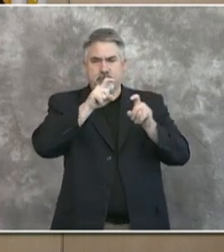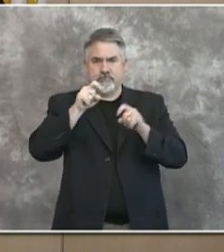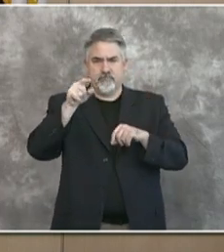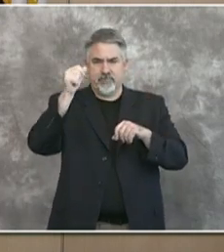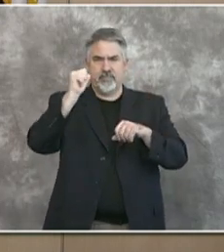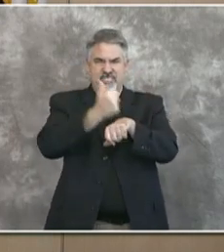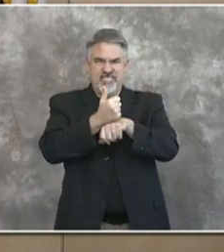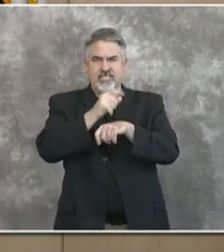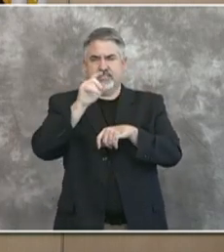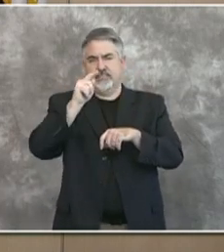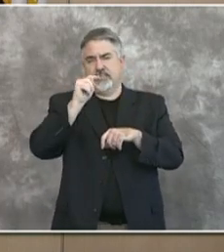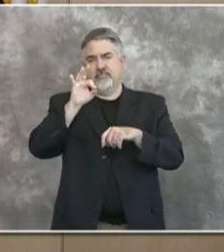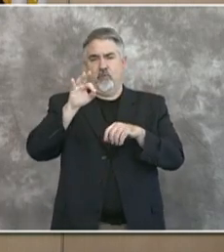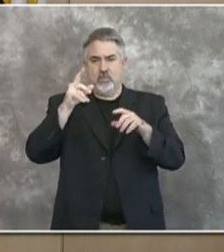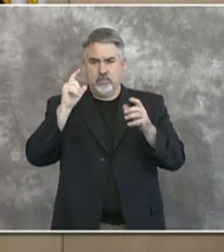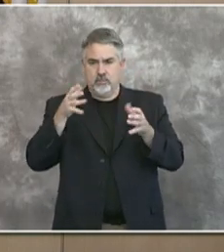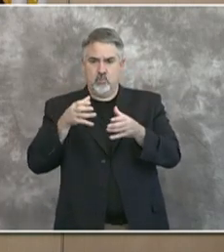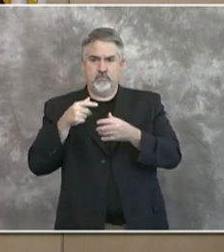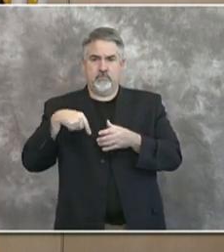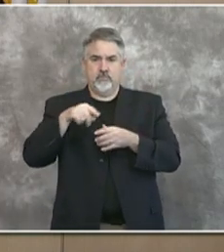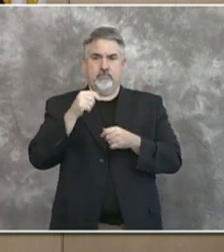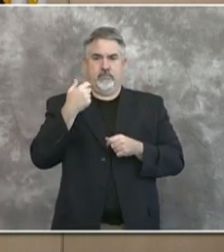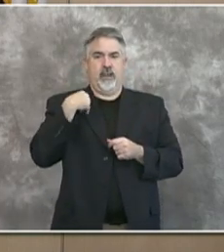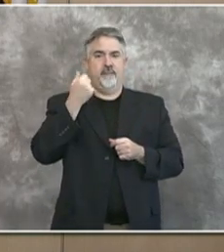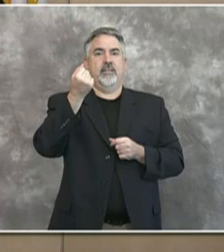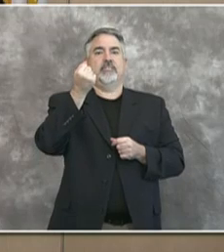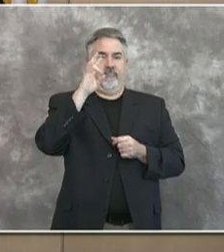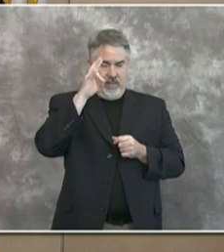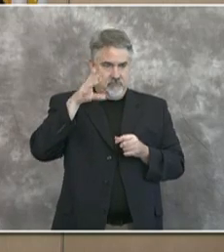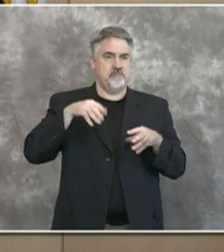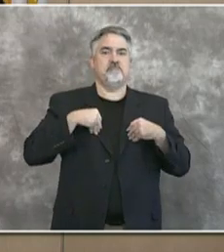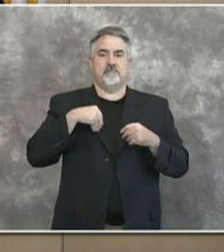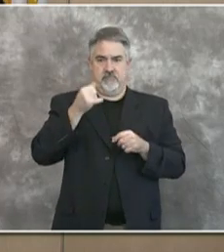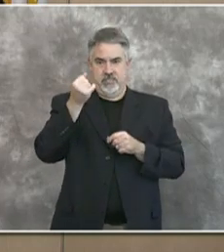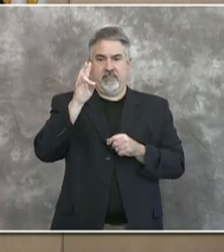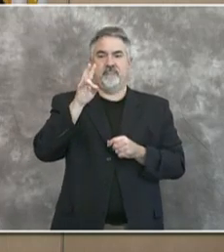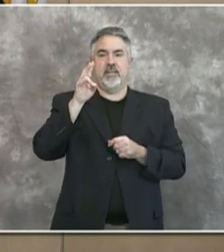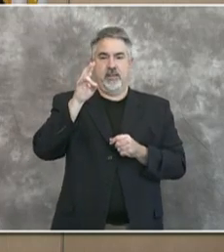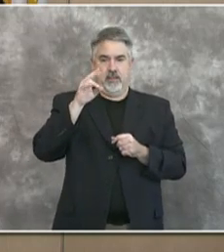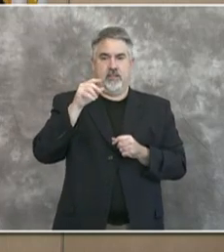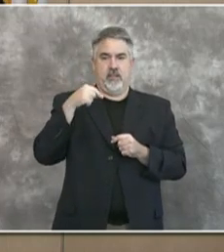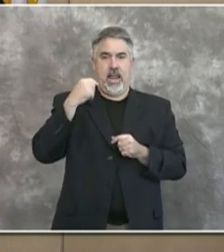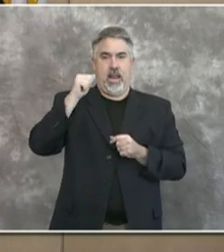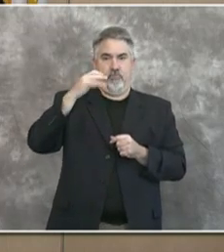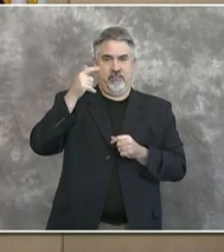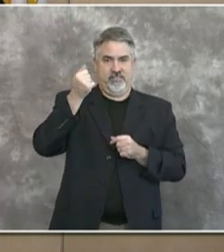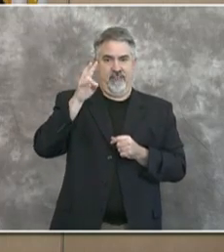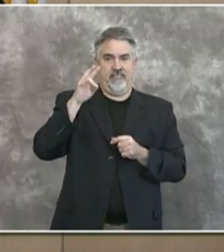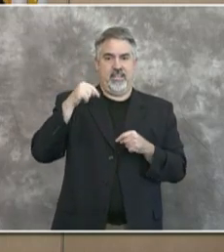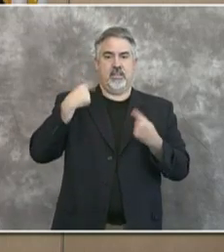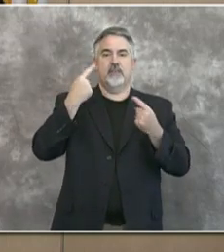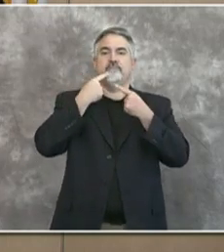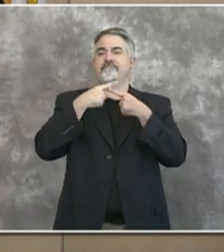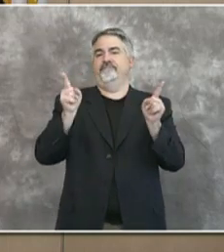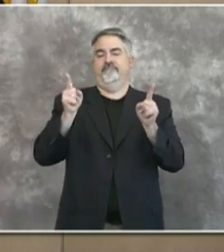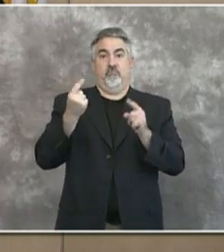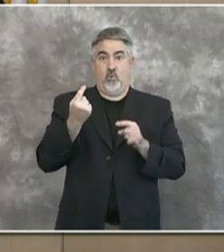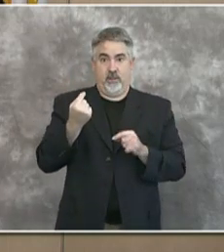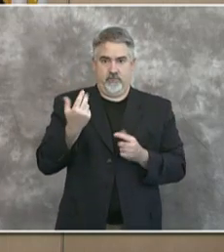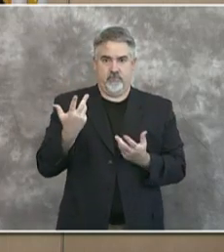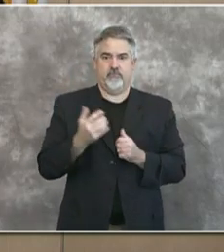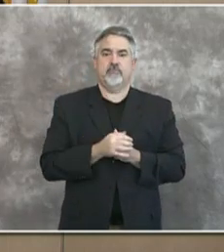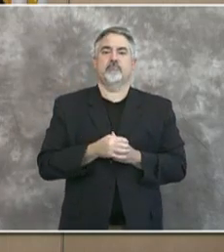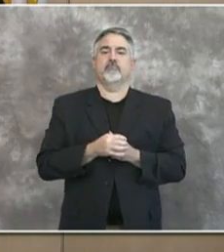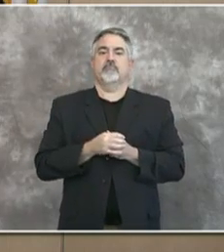on Friday, April 17th. Additionally, county identified staff to monitor pop-up drive-through